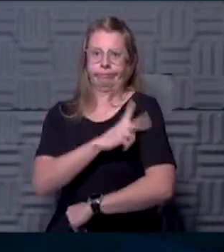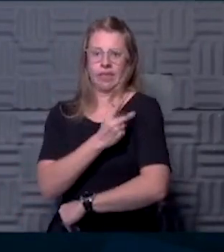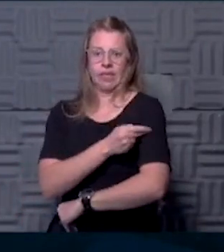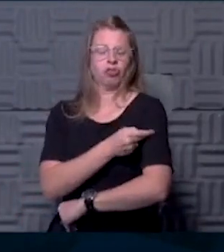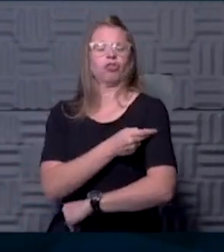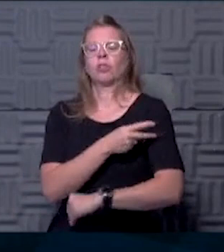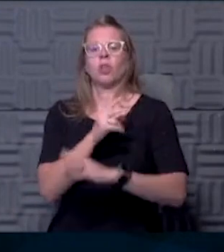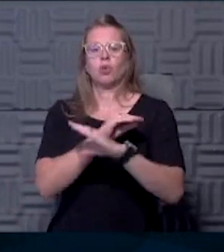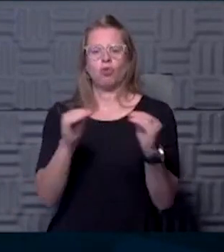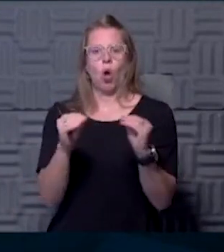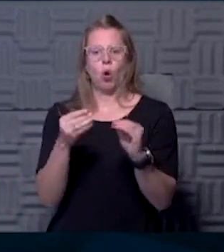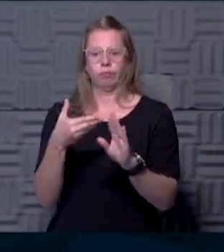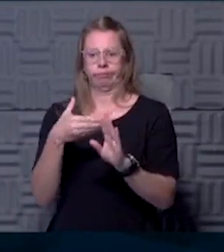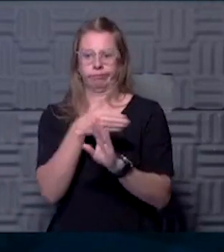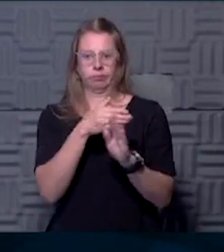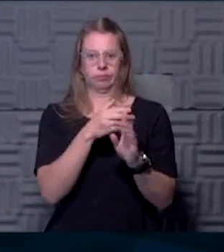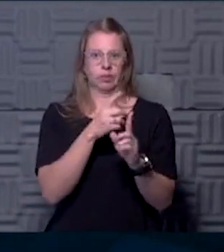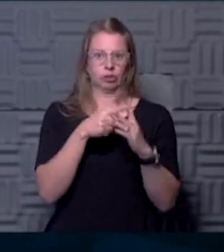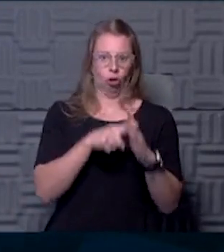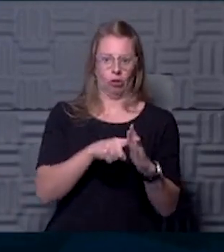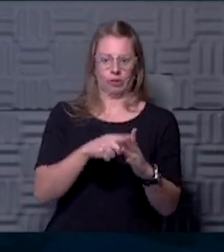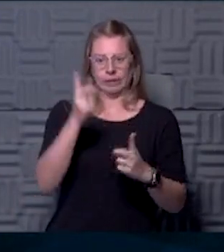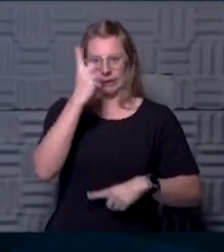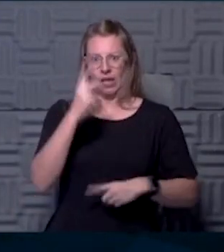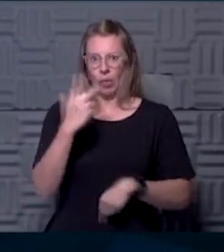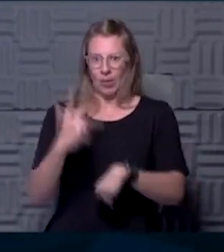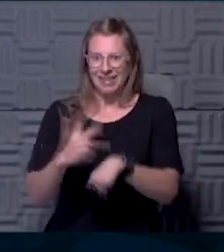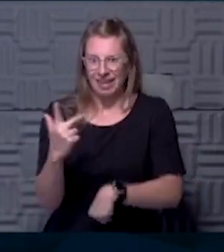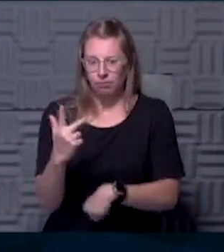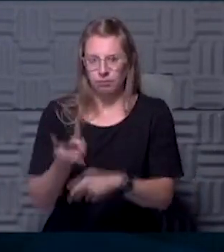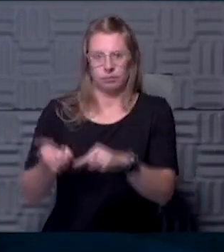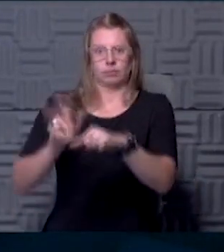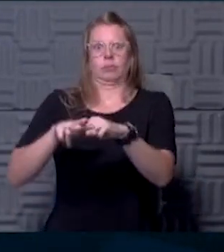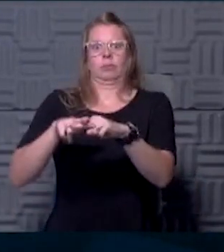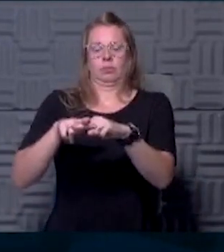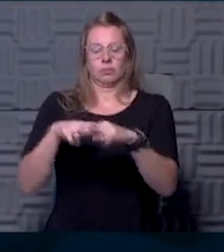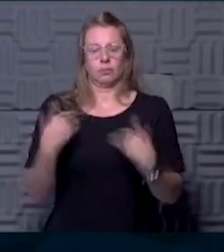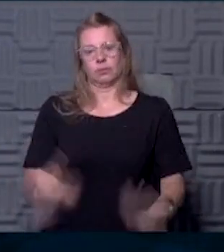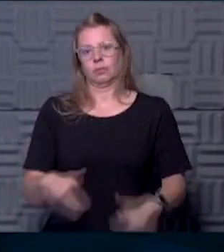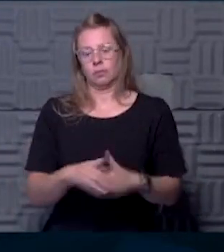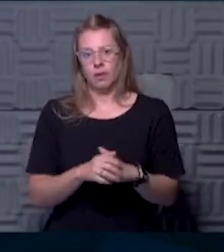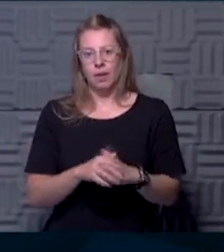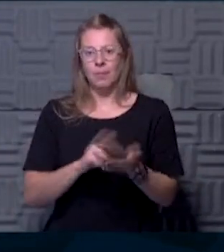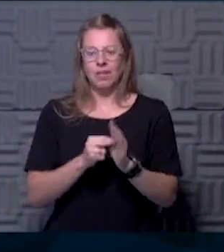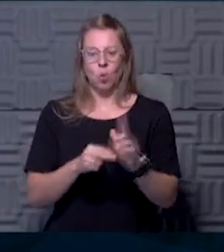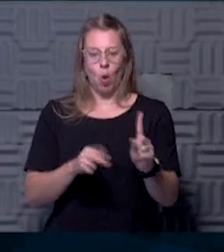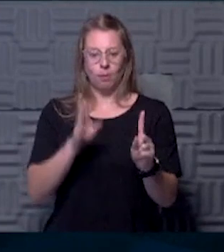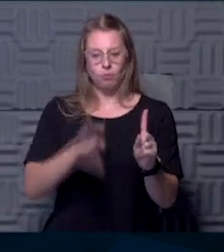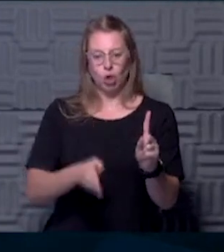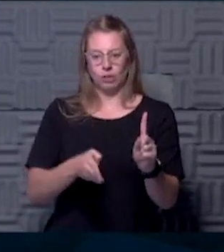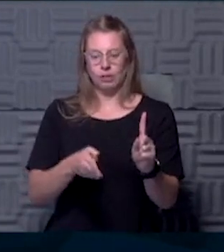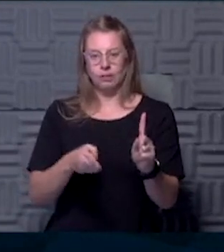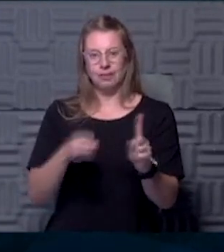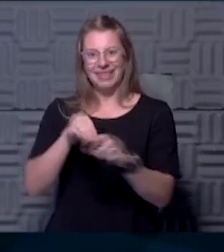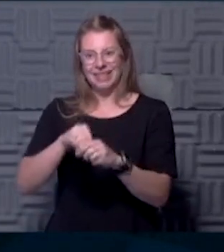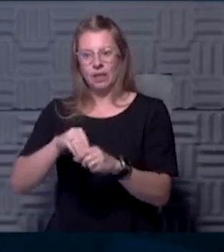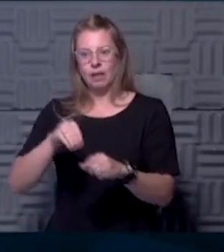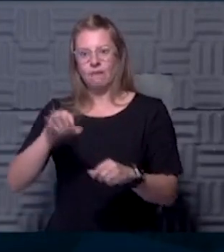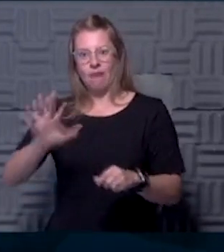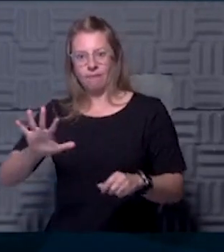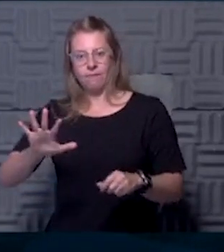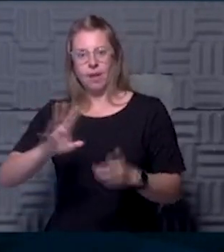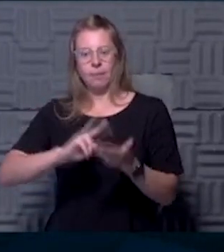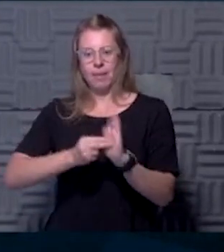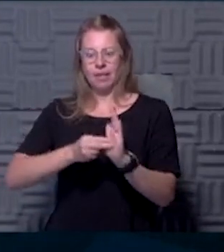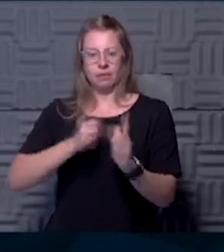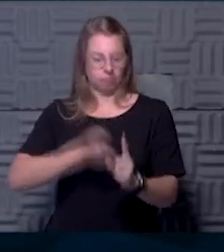no coexisting disease when they hit the door. 3 times. And so that's basically 1 in 5. 20% of those hitting the hospital have no